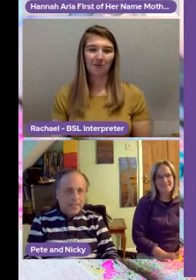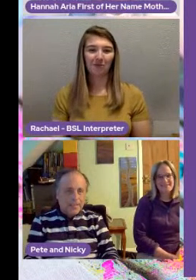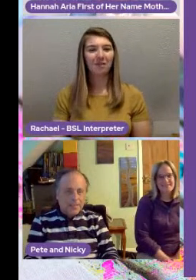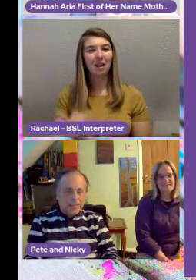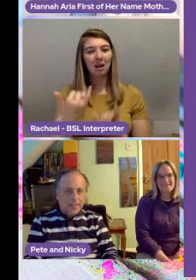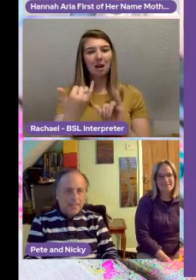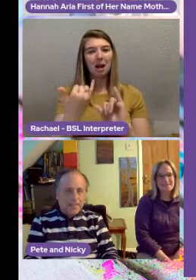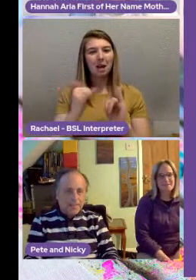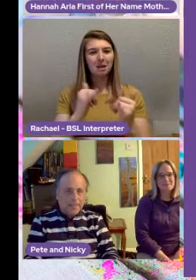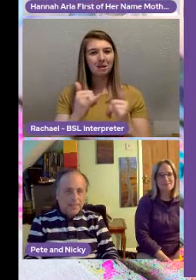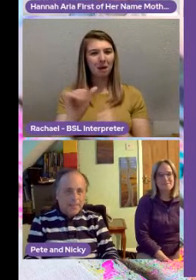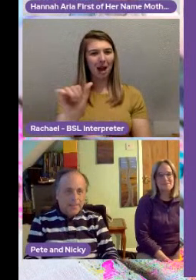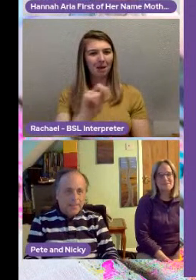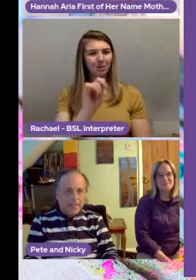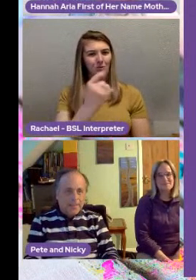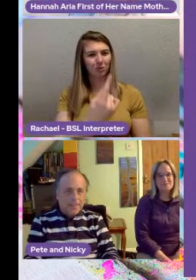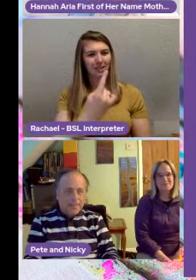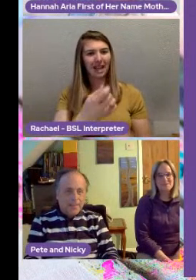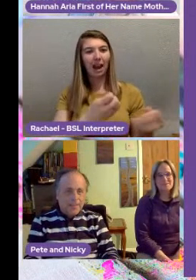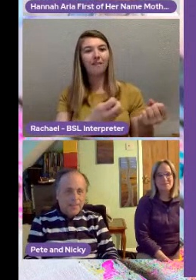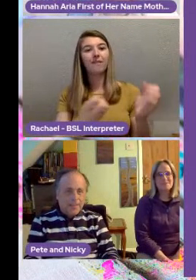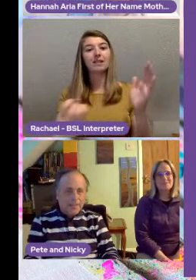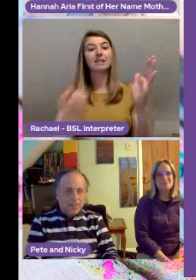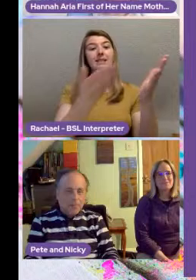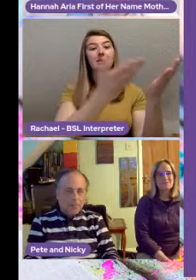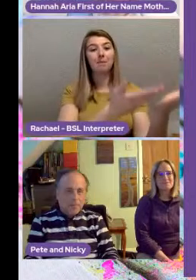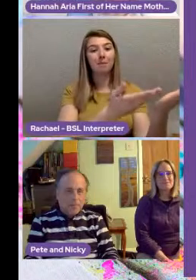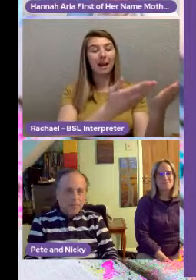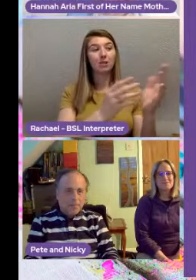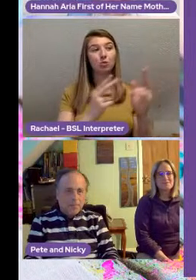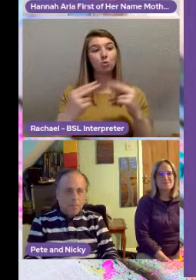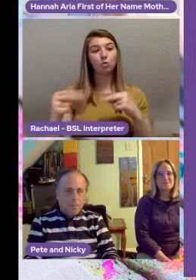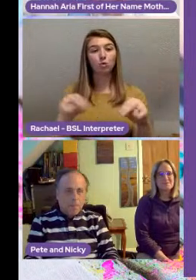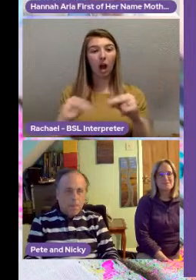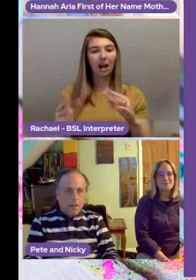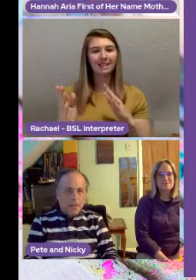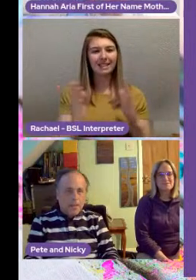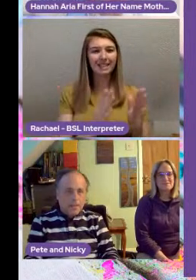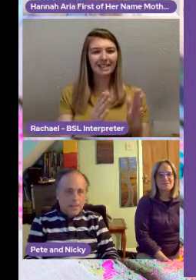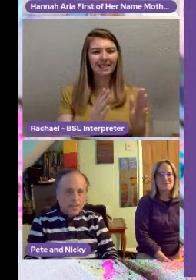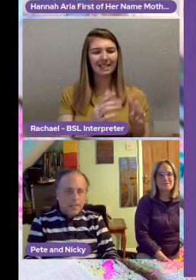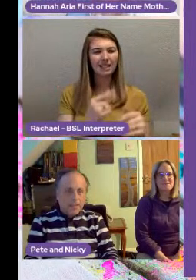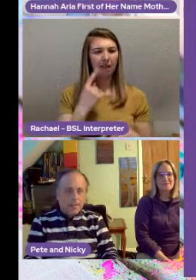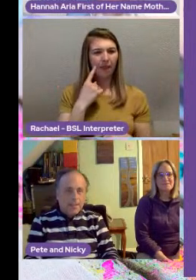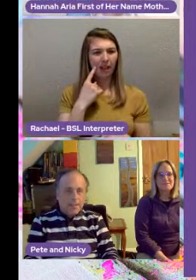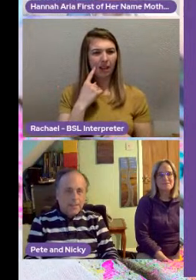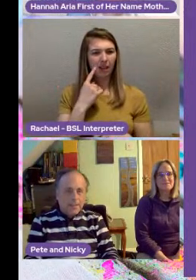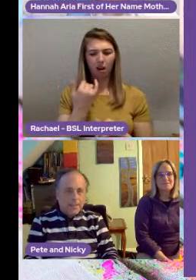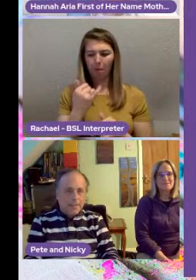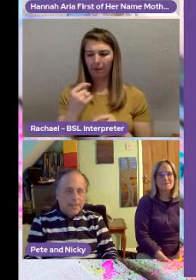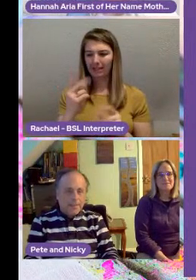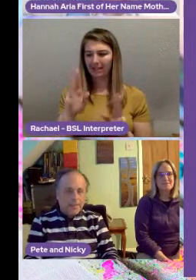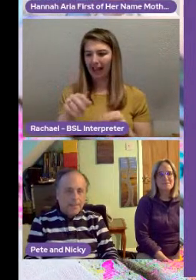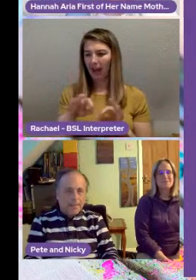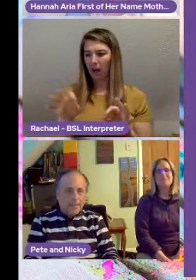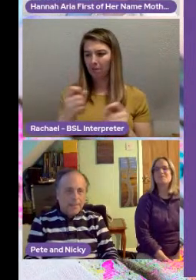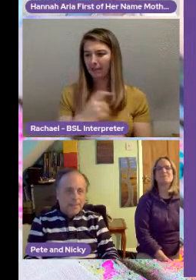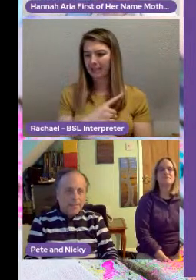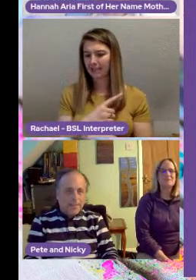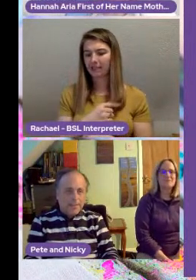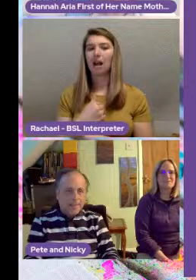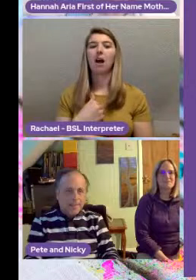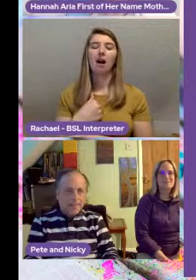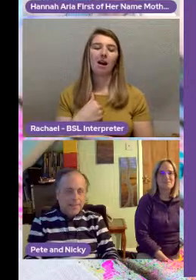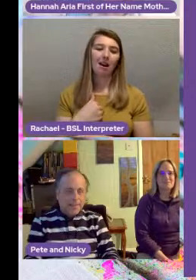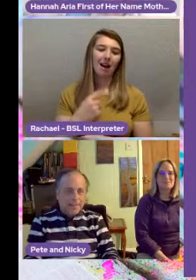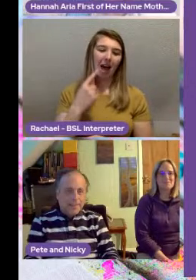Maybe you should submit this one to the Dance East thing. I think we might have missed the deadline actually. I think the